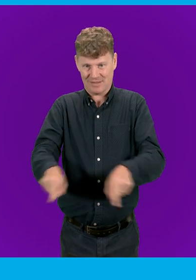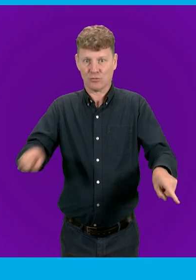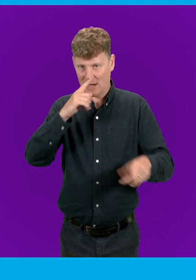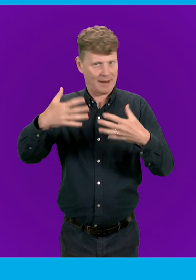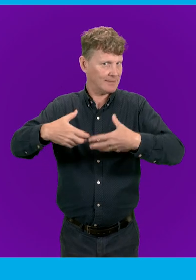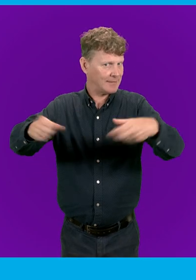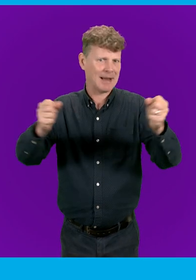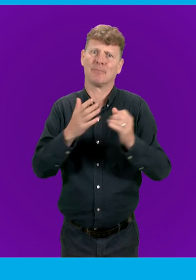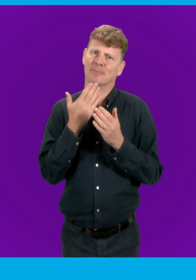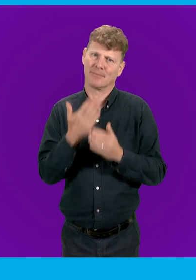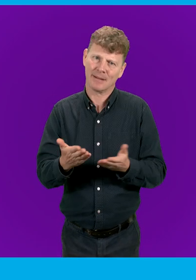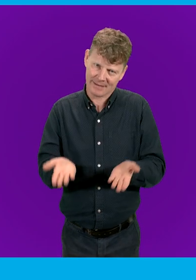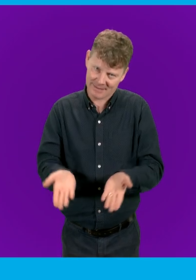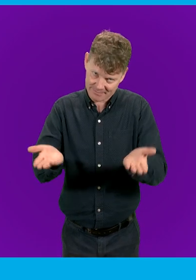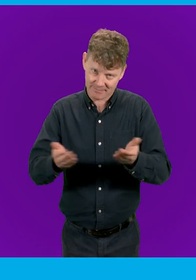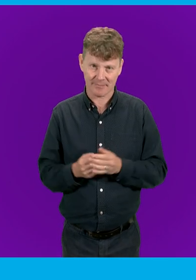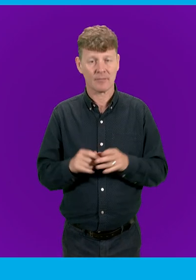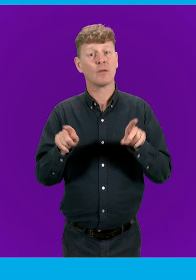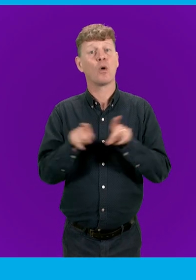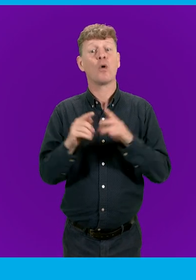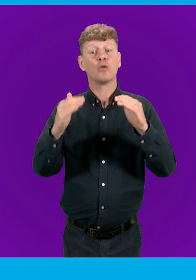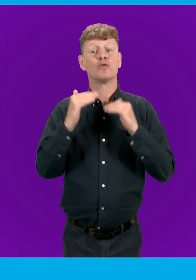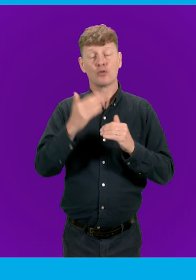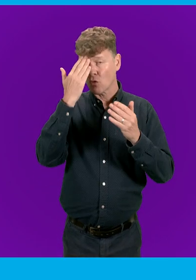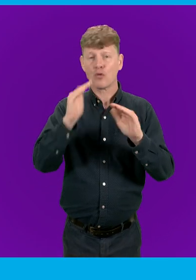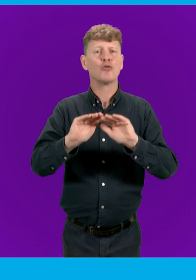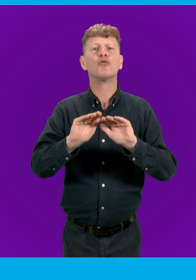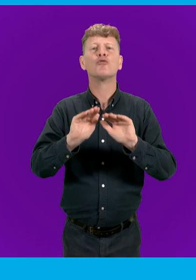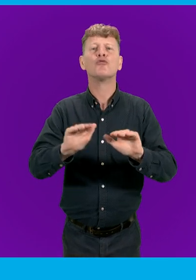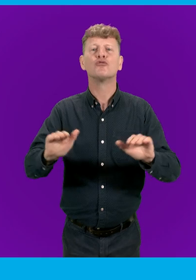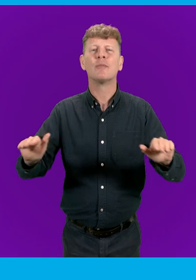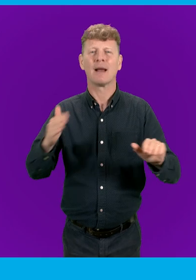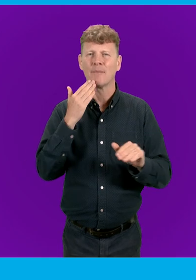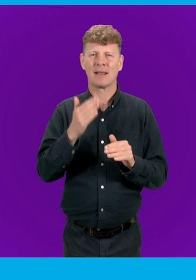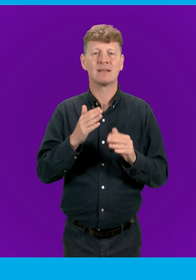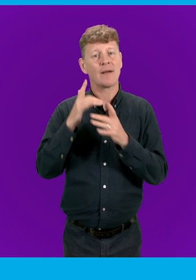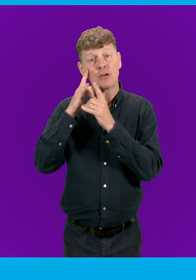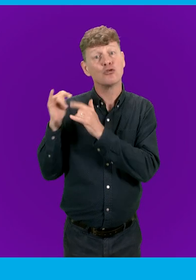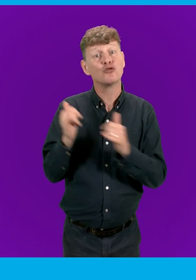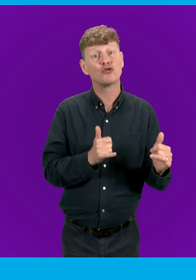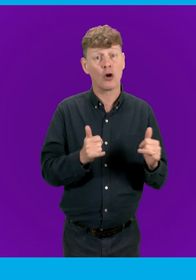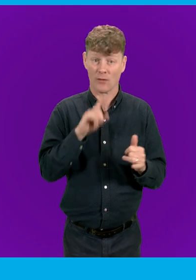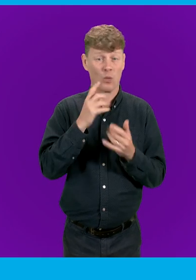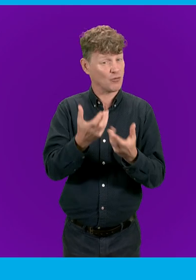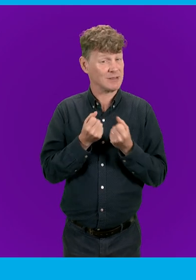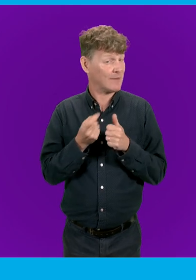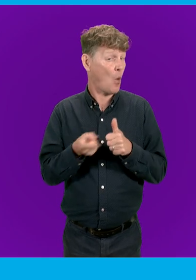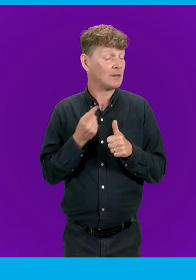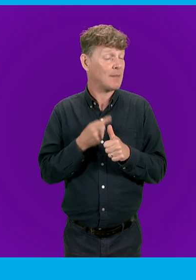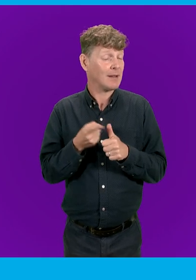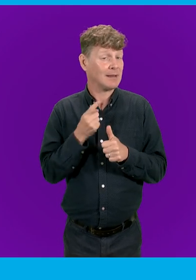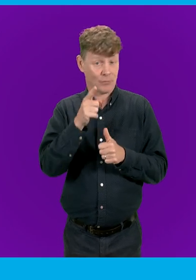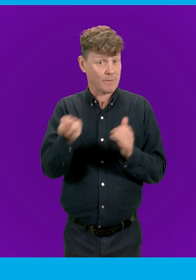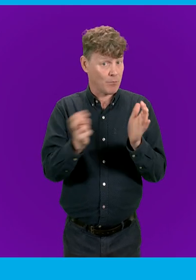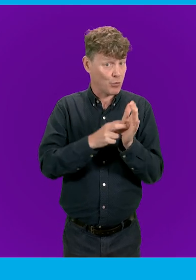very pleased if you would. And can I also just remind everyone to fill in the survey that you will receive automatically if you booked